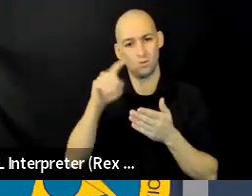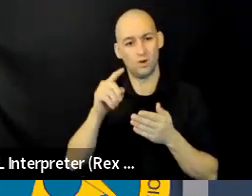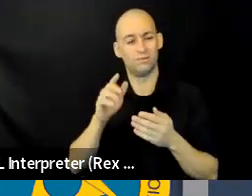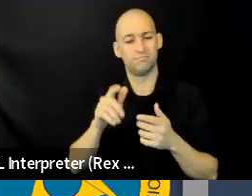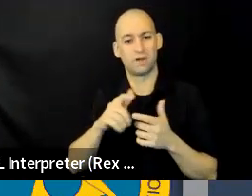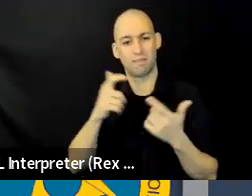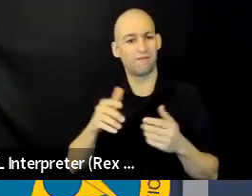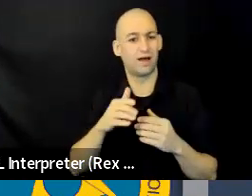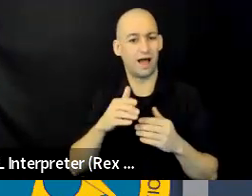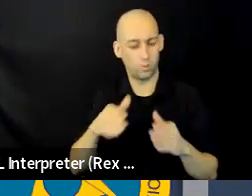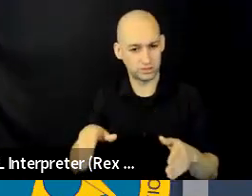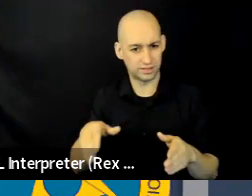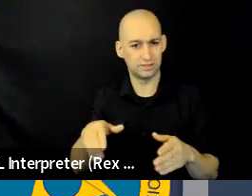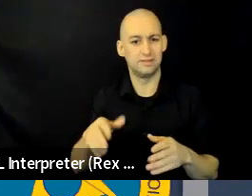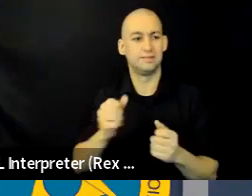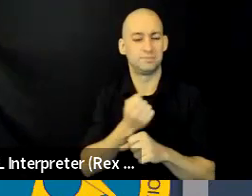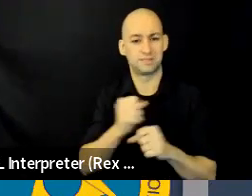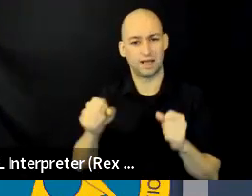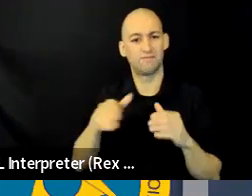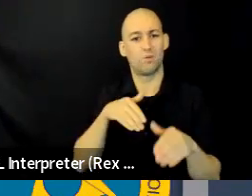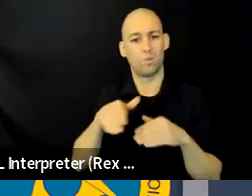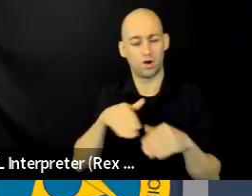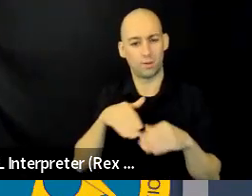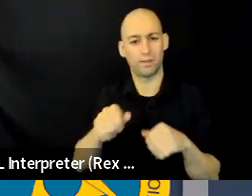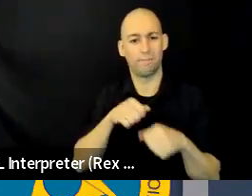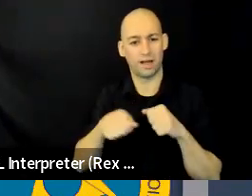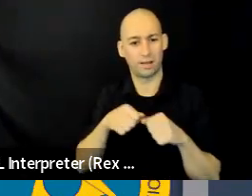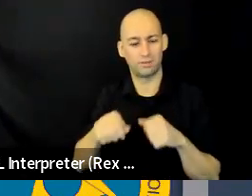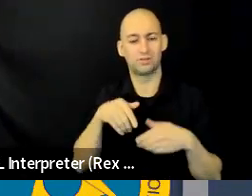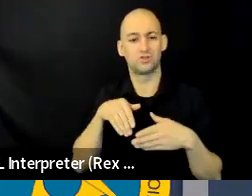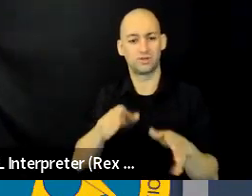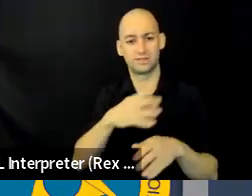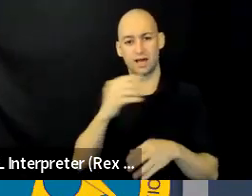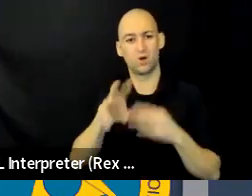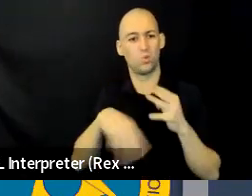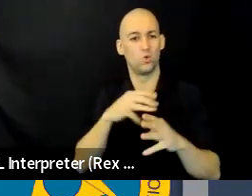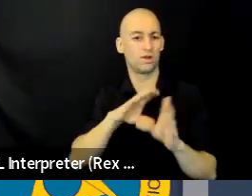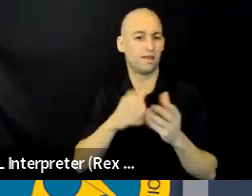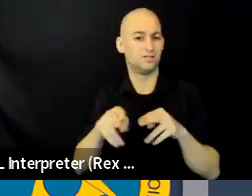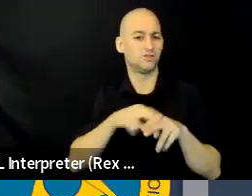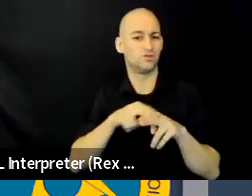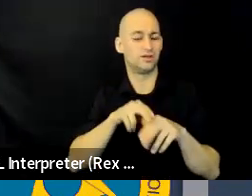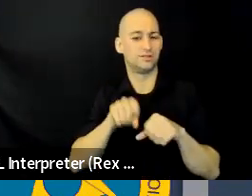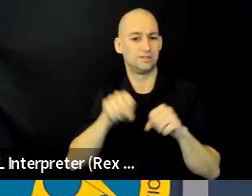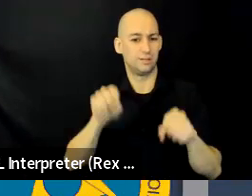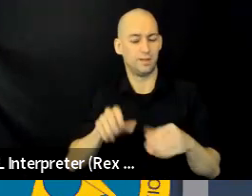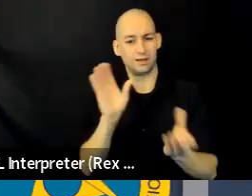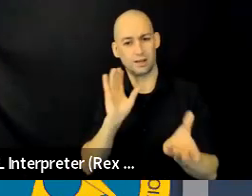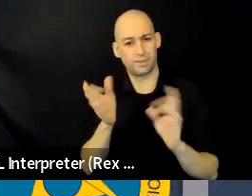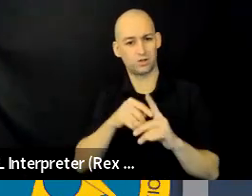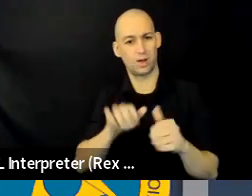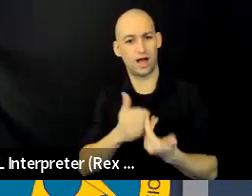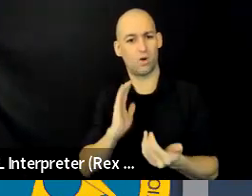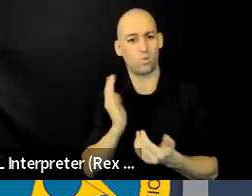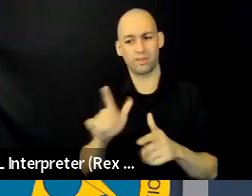housing with a combination of safe, walkable, and bikeable streets and connected by a world-class train system. I ask you kindly to contrast this to how we live in the